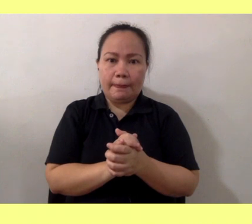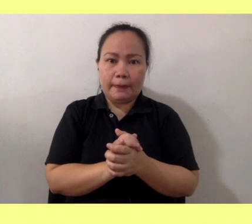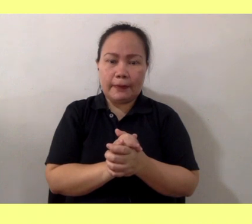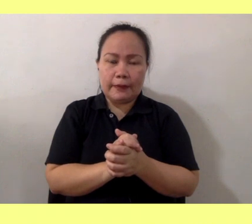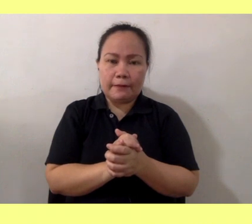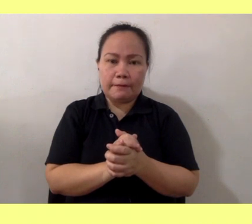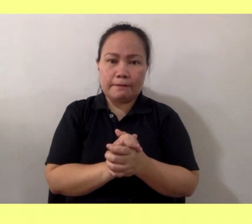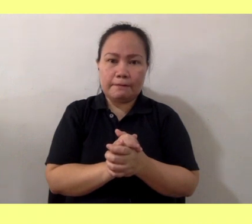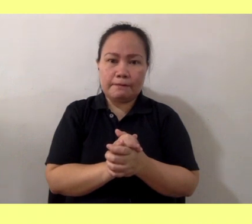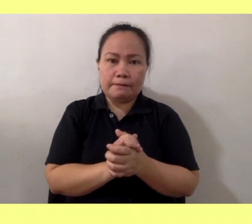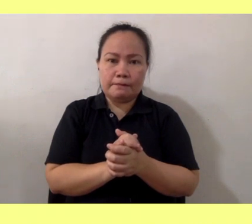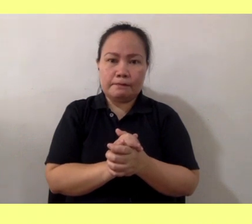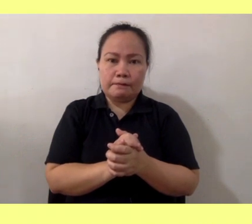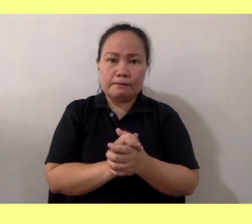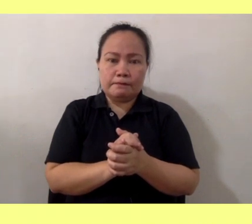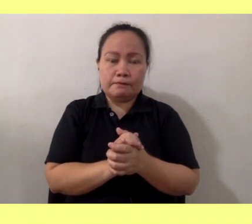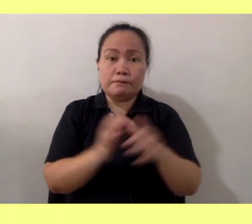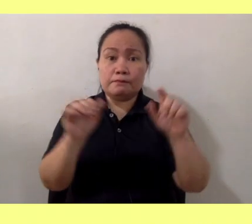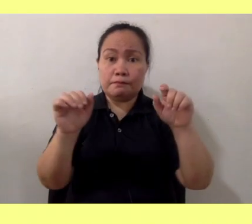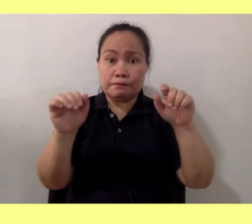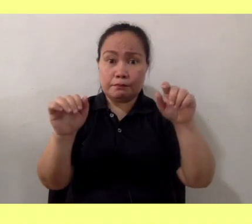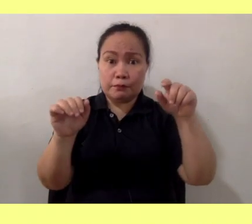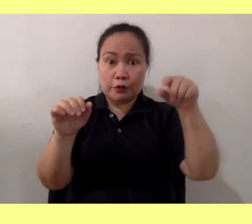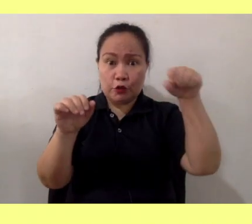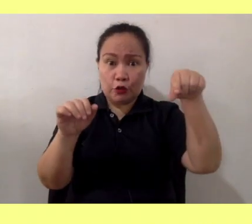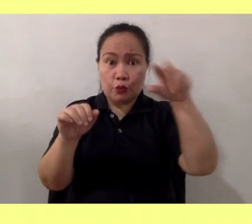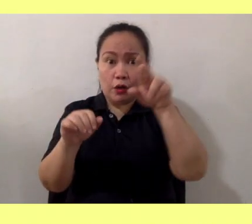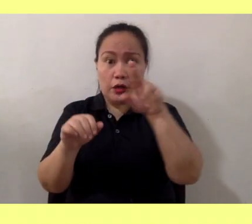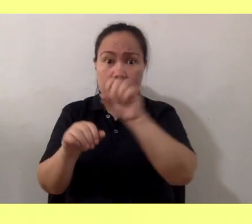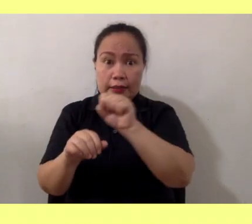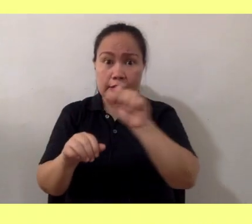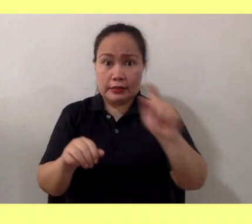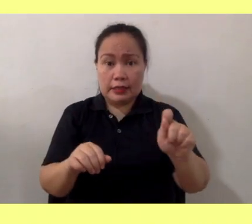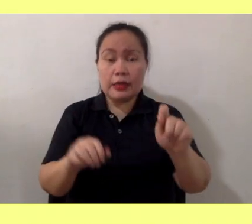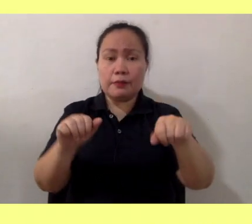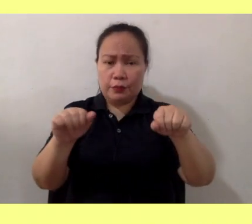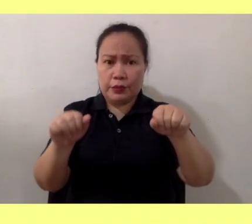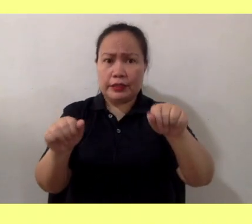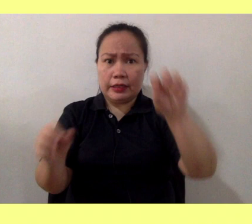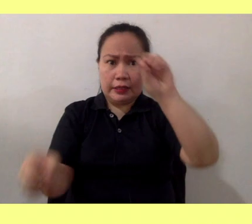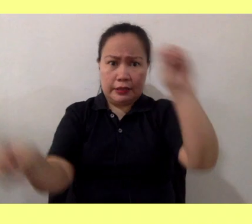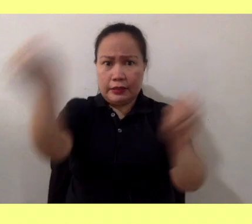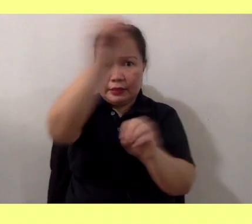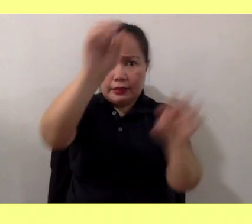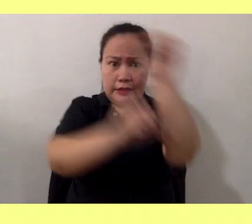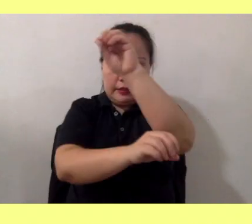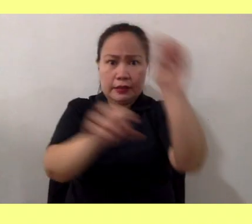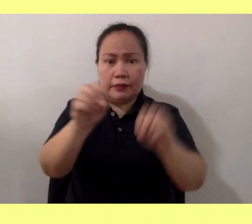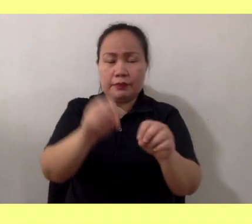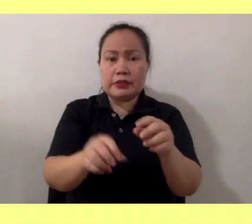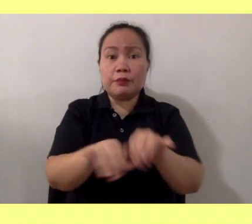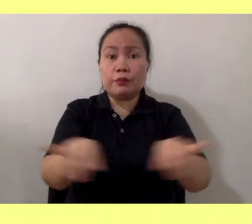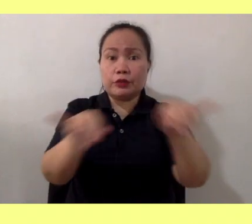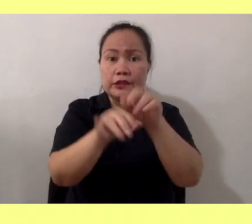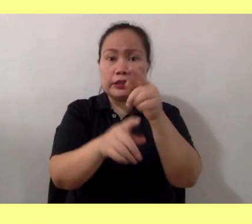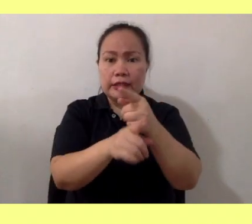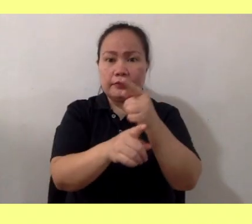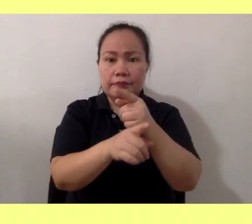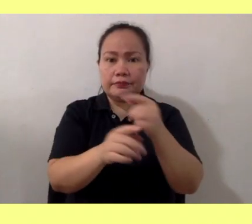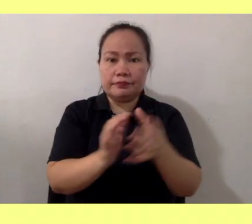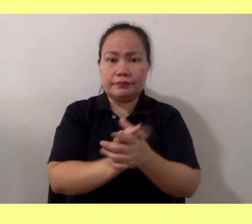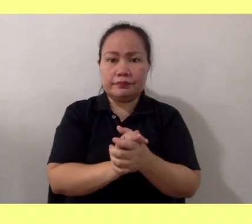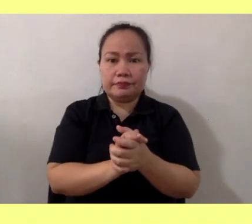kahit saan po. And then, ito, yung QRST, pwede nandito si Q, QRST. Okay? Maraming pwede,